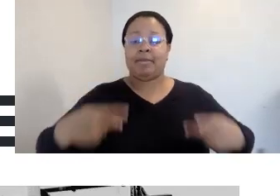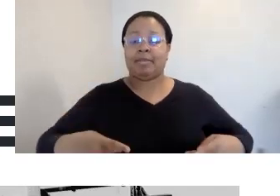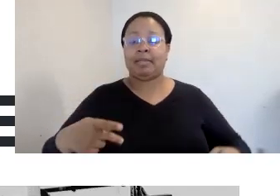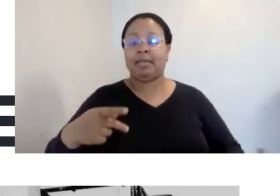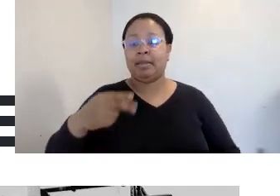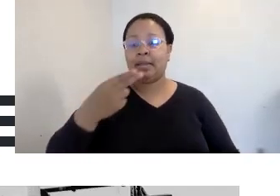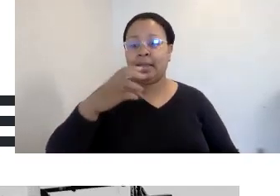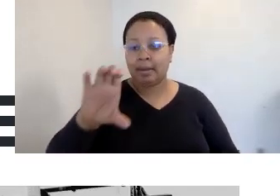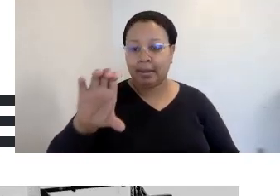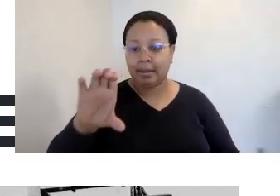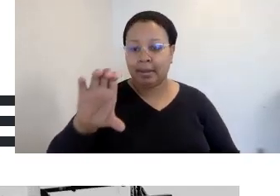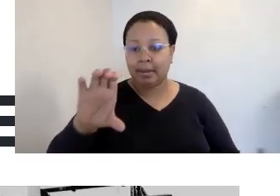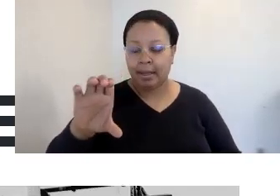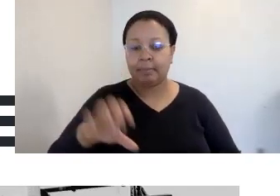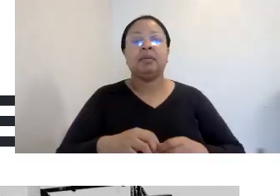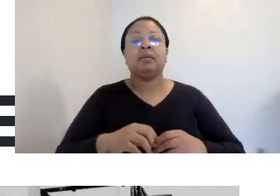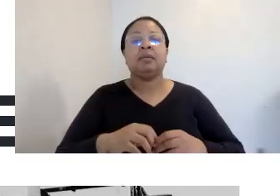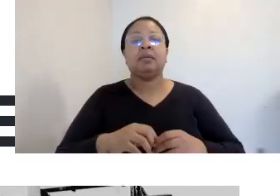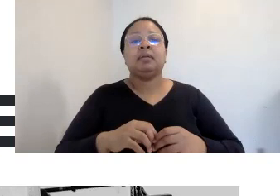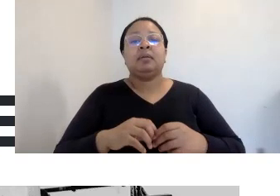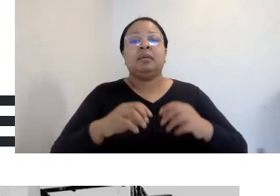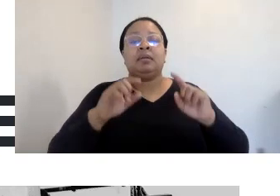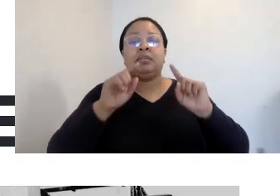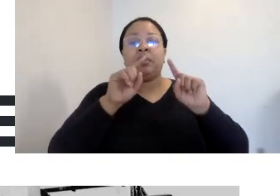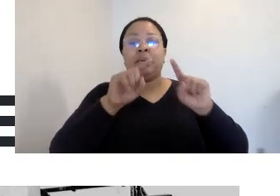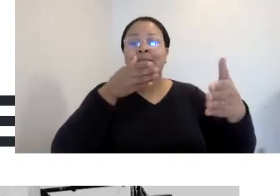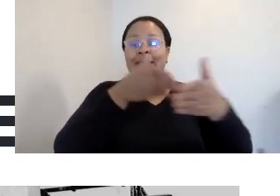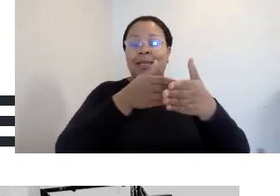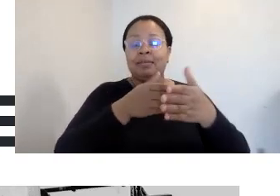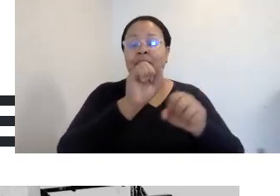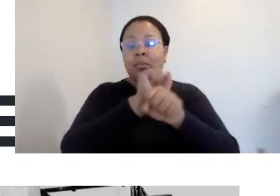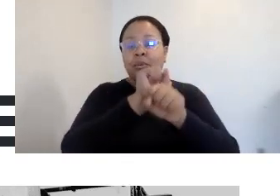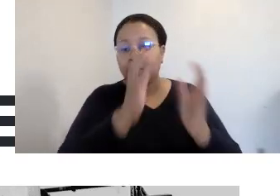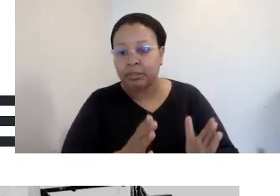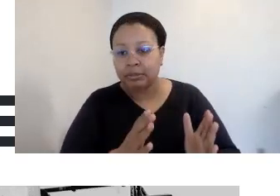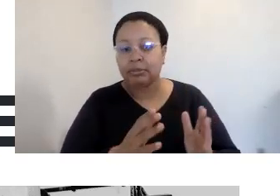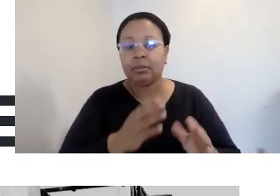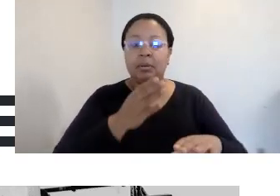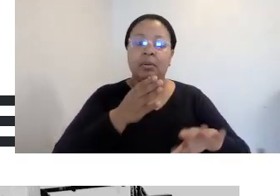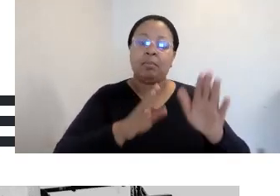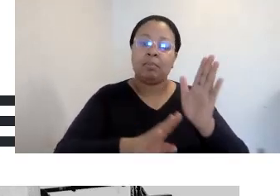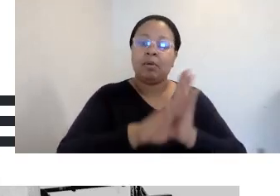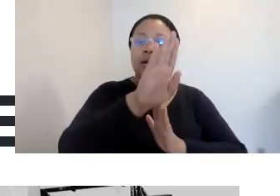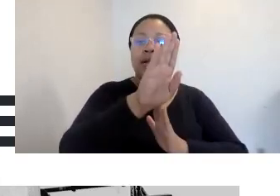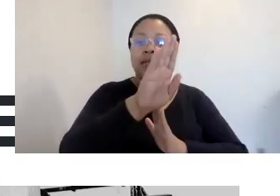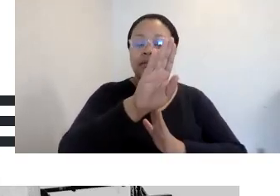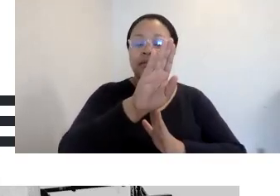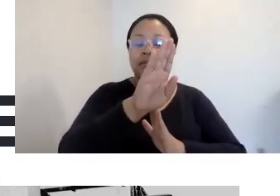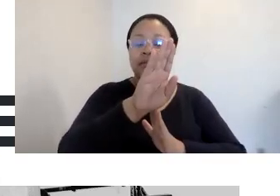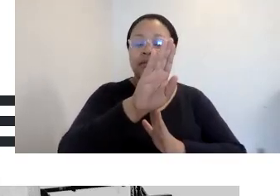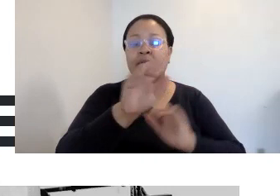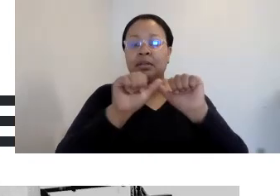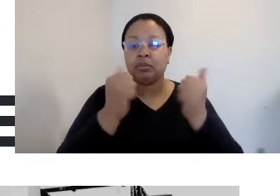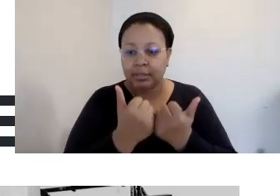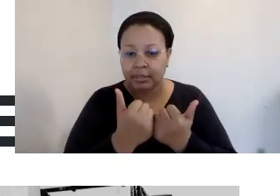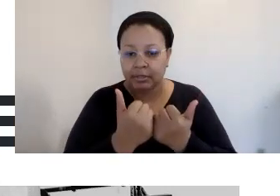had a sit-in against the Workers' Progress Administration, which was like a federal agency that was designed to help